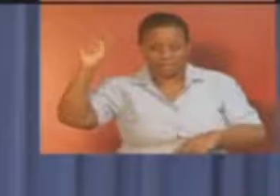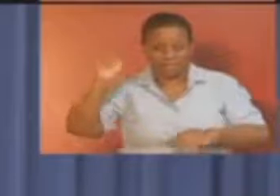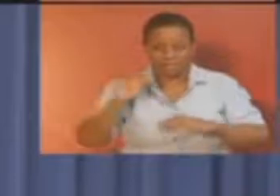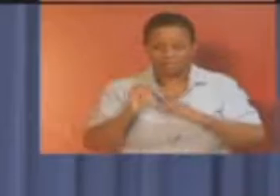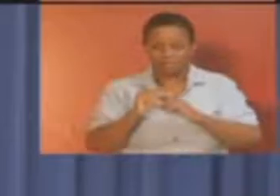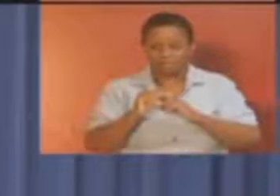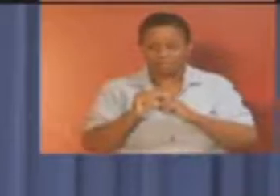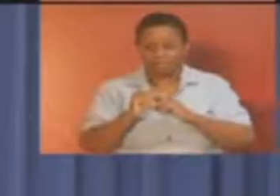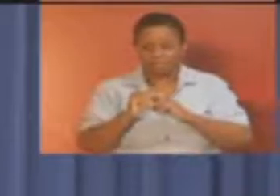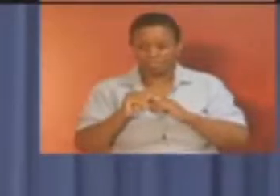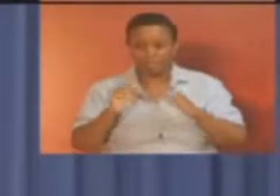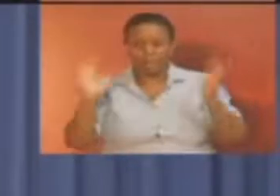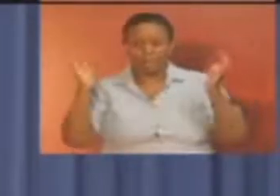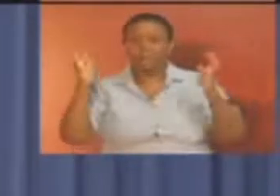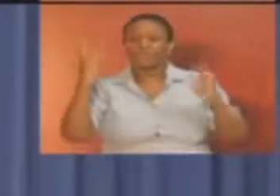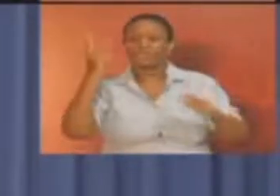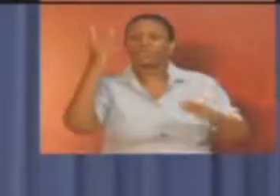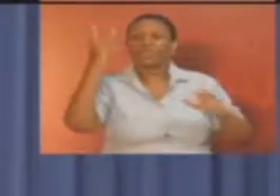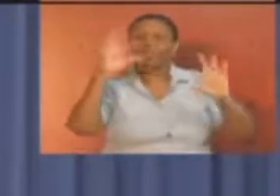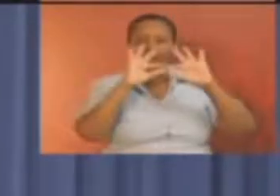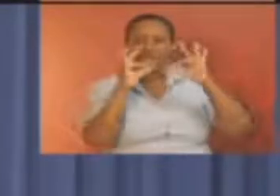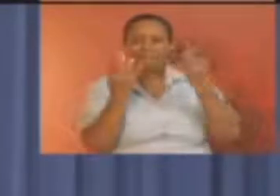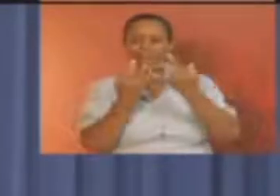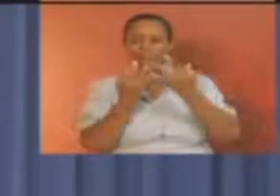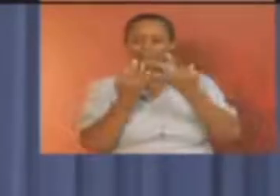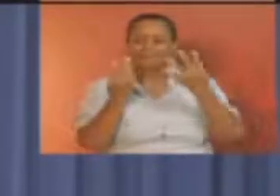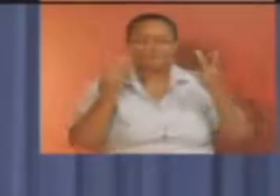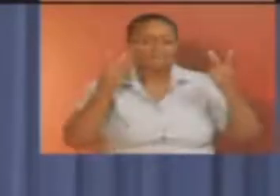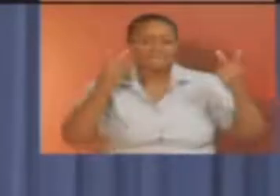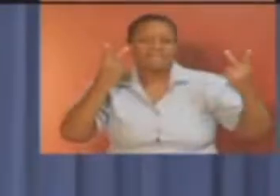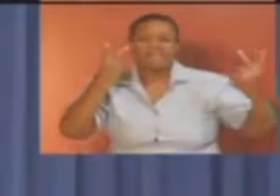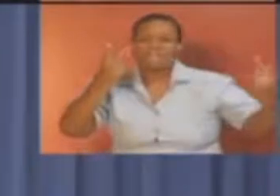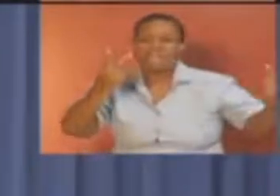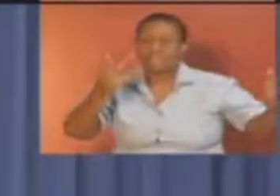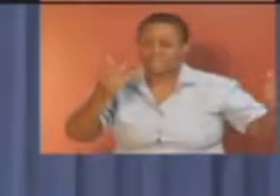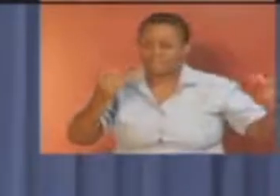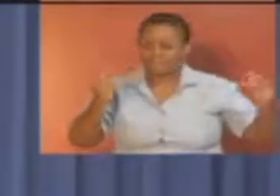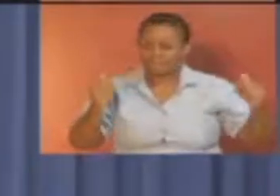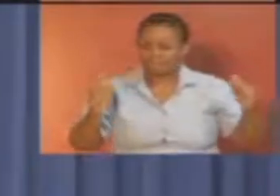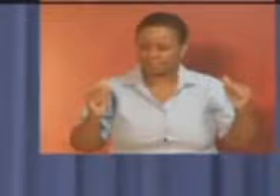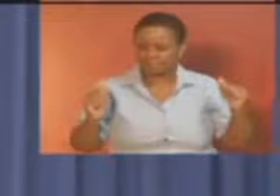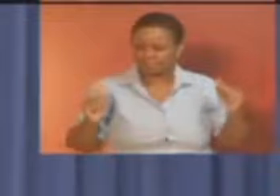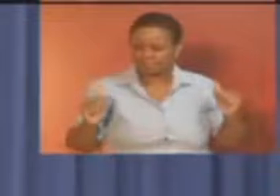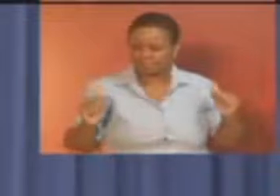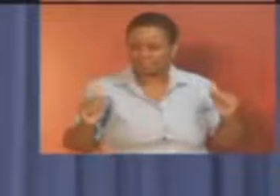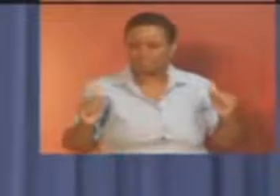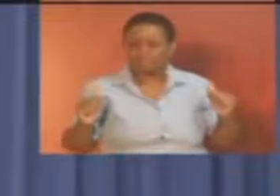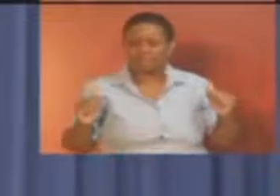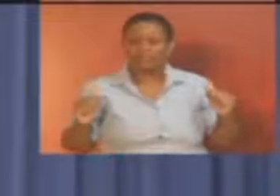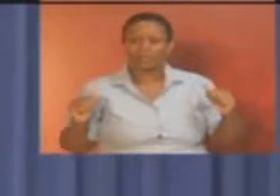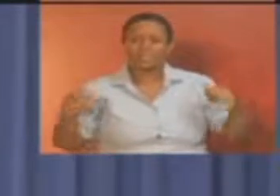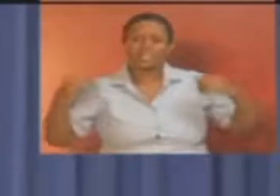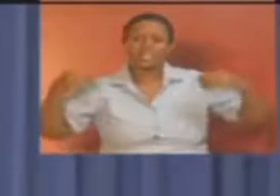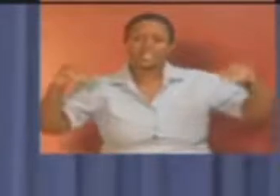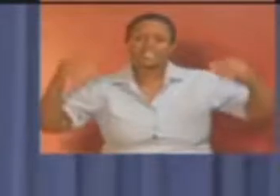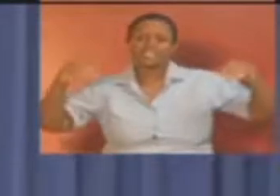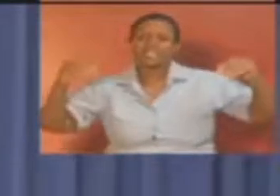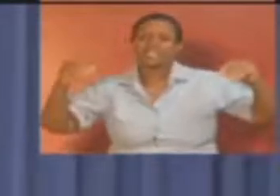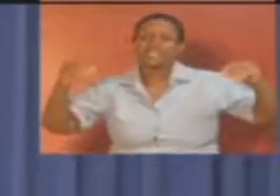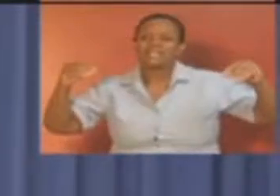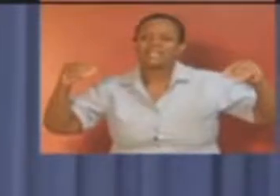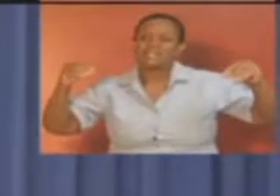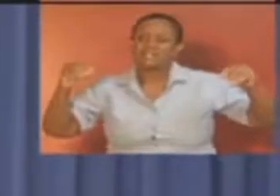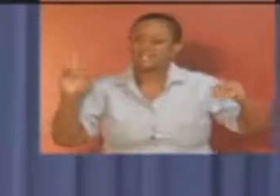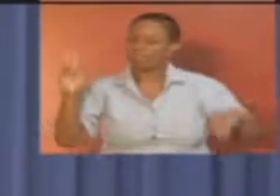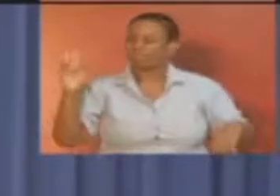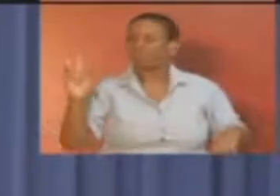two families turned up at the mall where there are stores and had to be